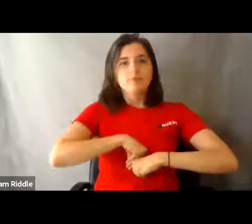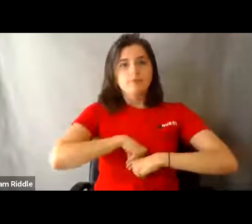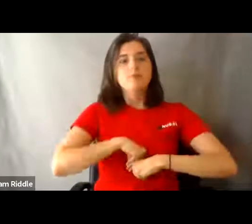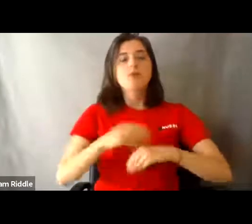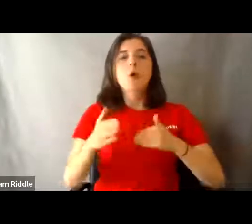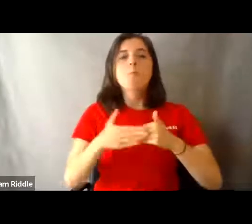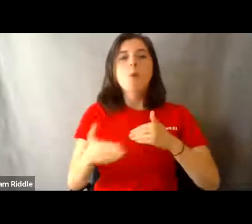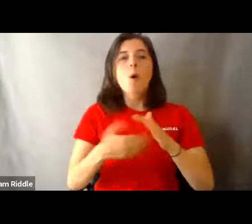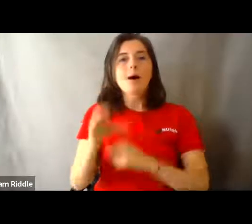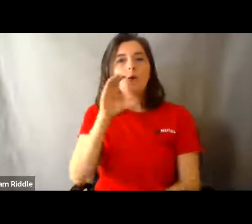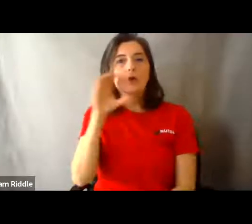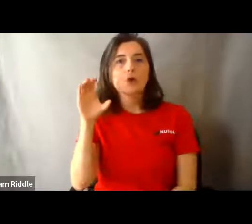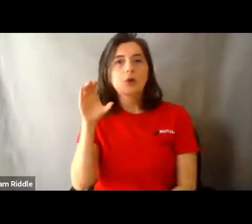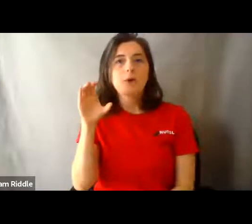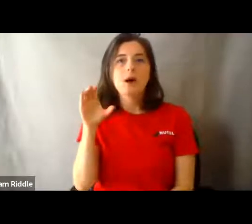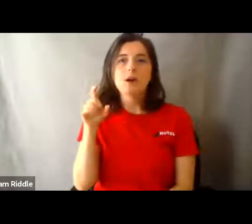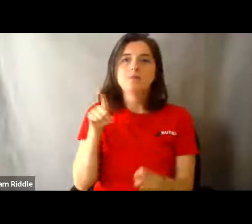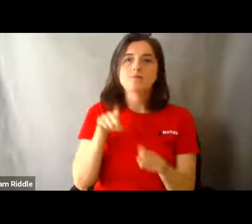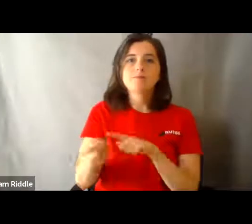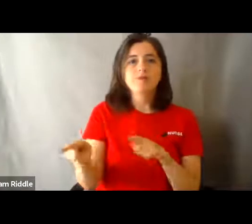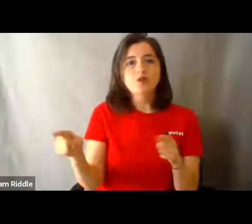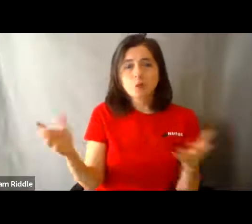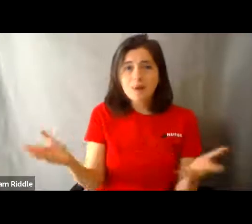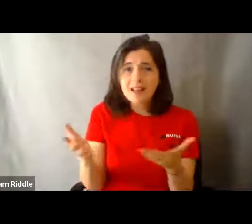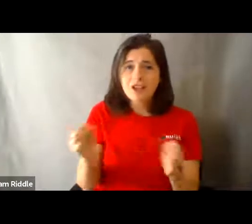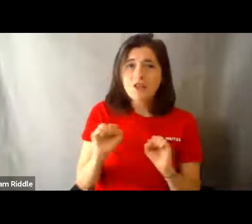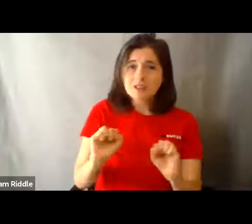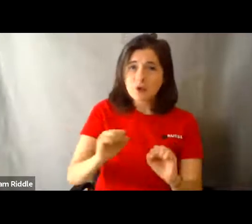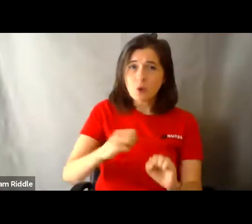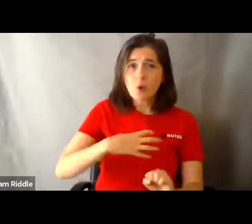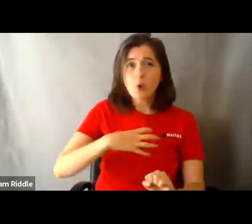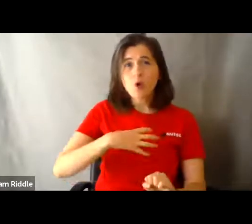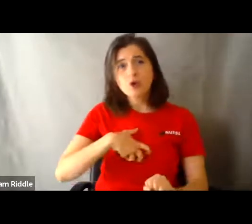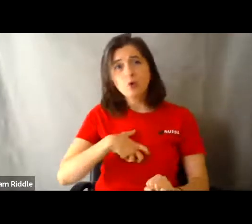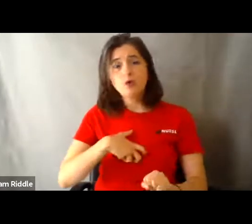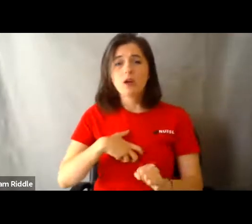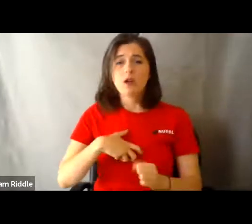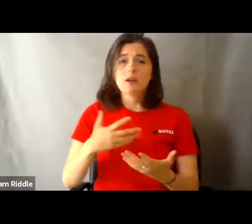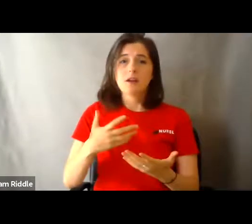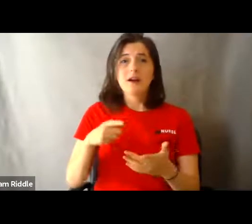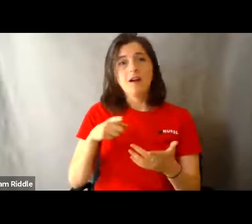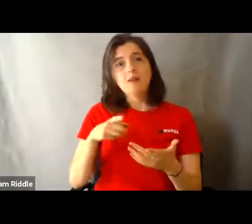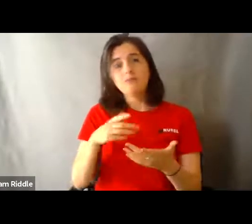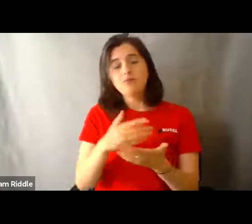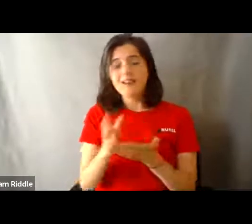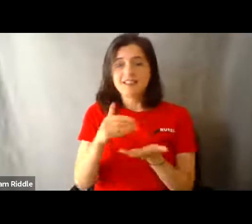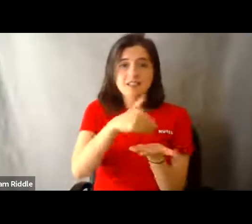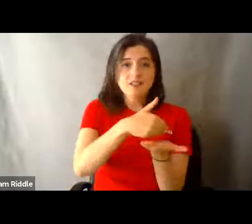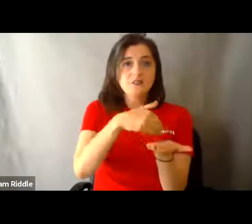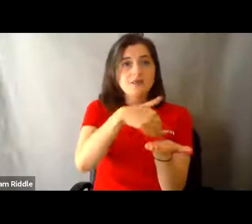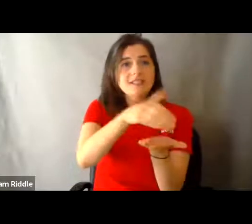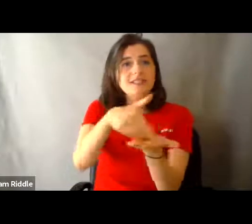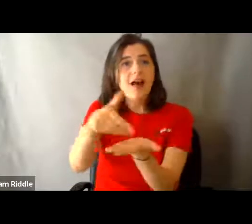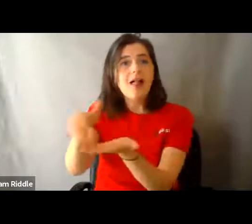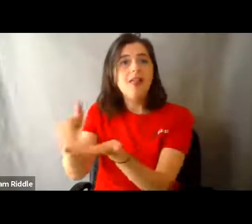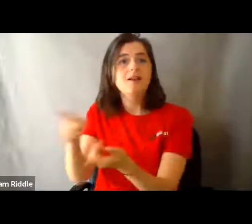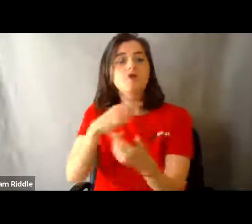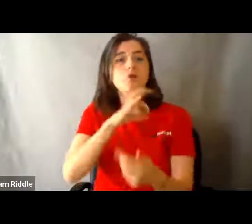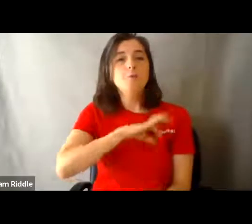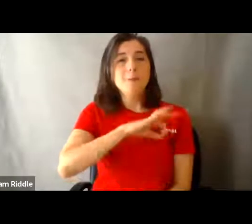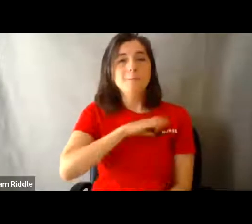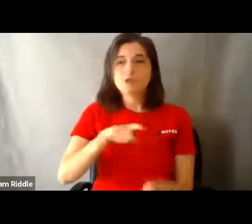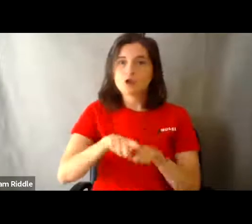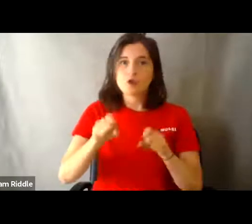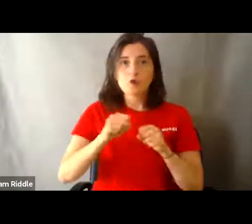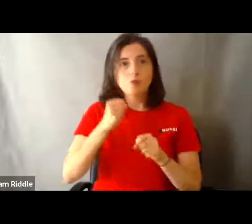system. Please also encourage your union branch to buy copies and sell them on to members so that we can promote that experience